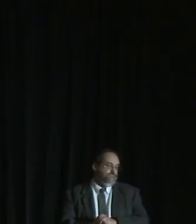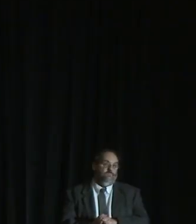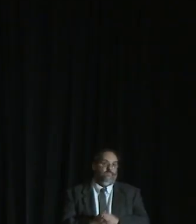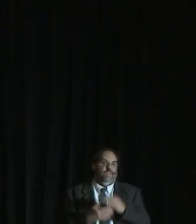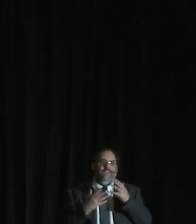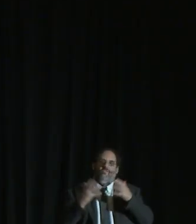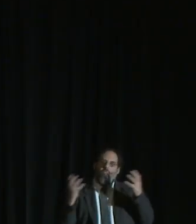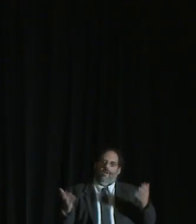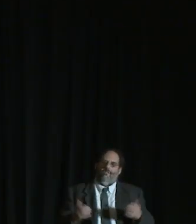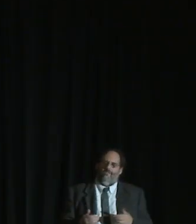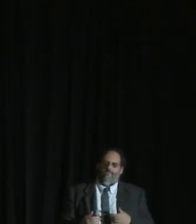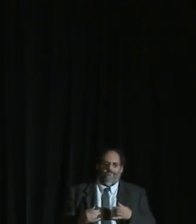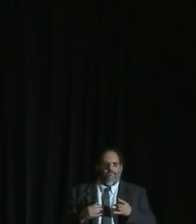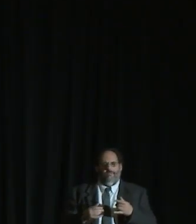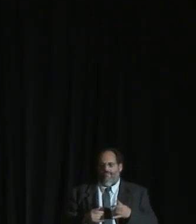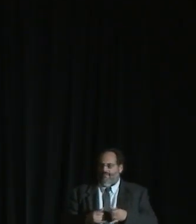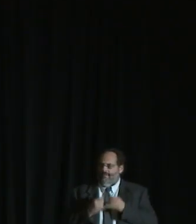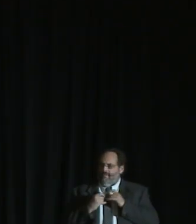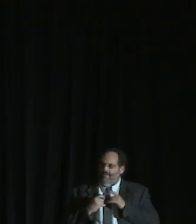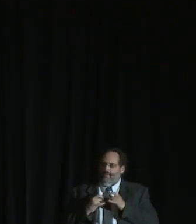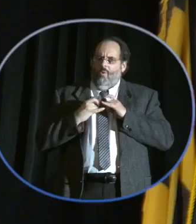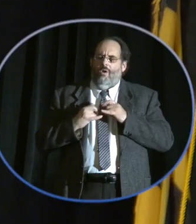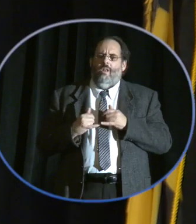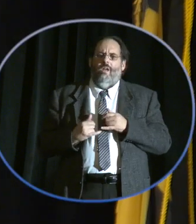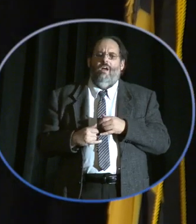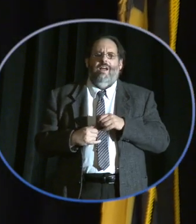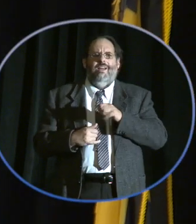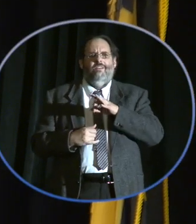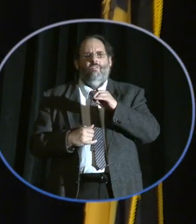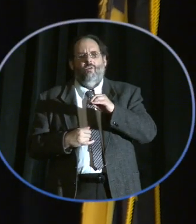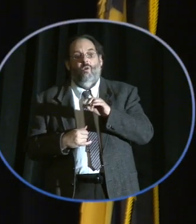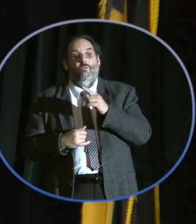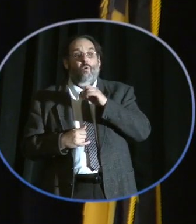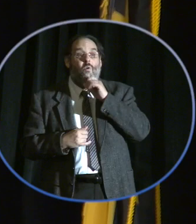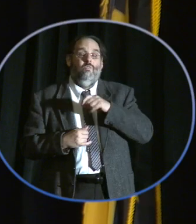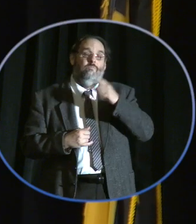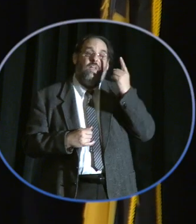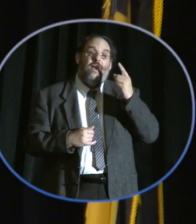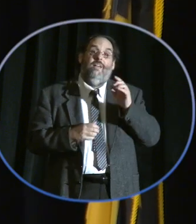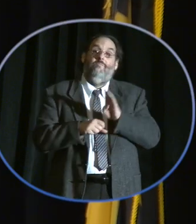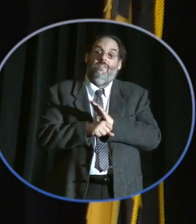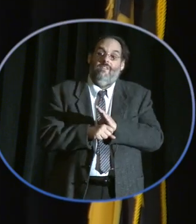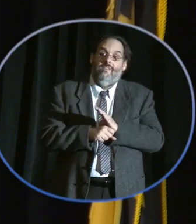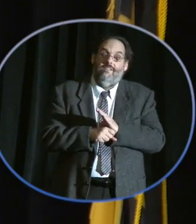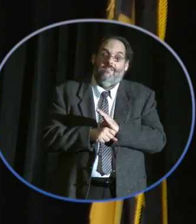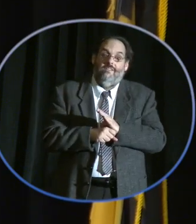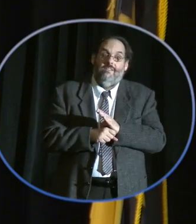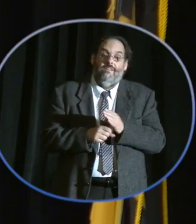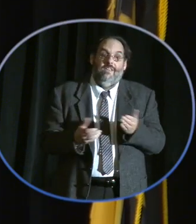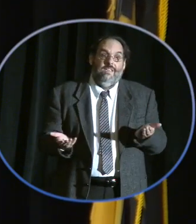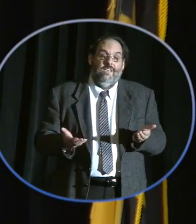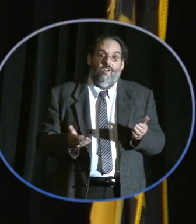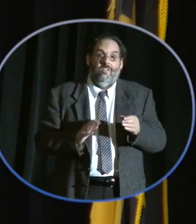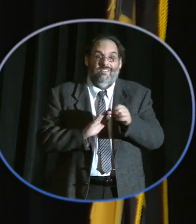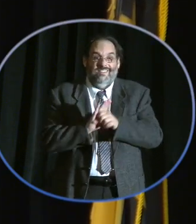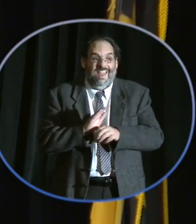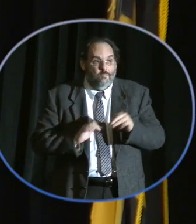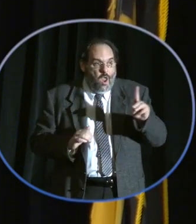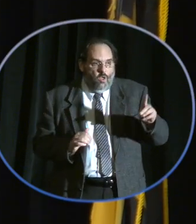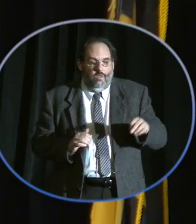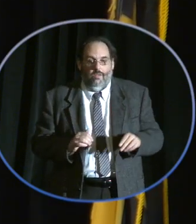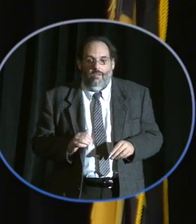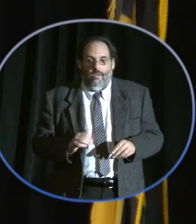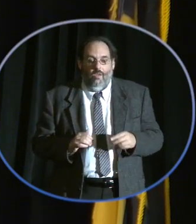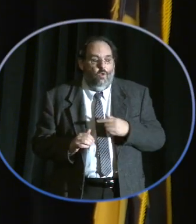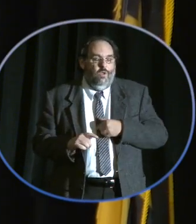Thank you so much for this award. The Afro is also the oldest Black business in Maryland. We could not do